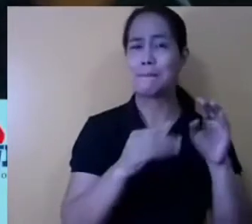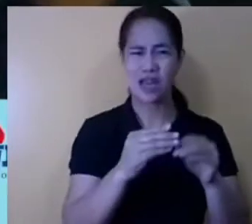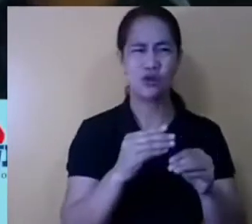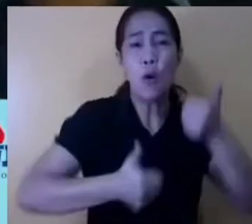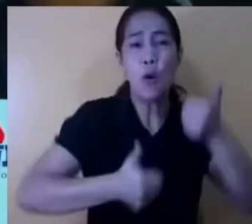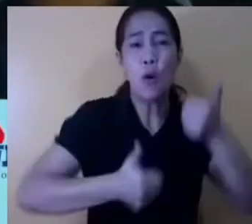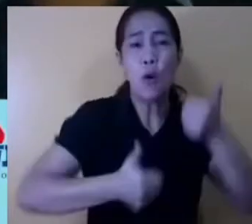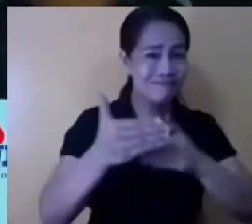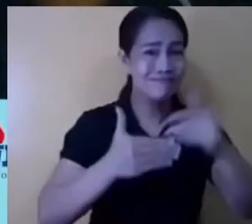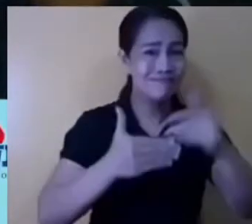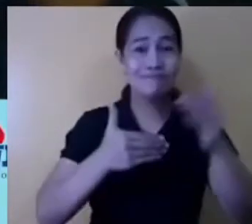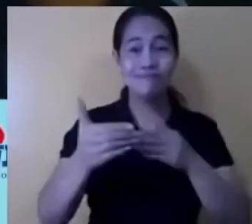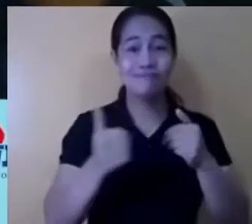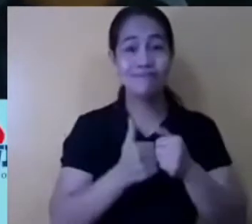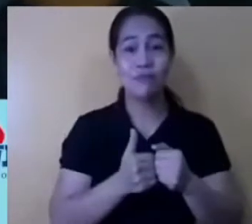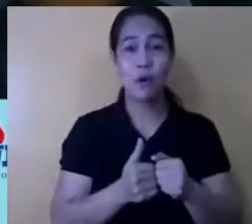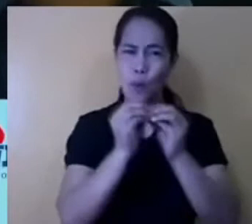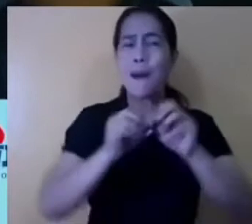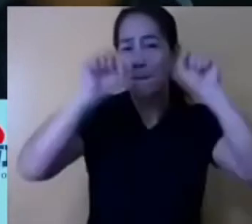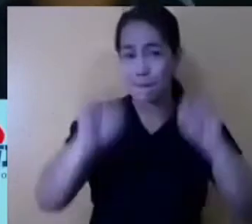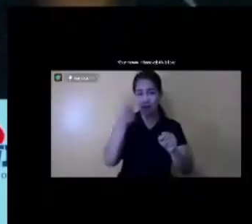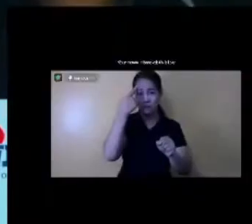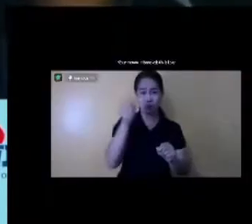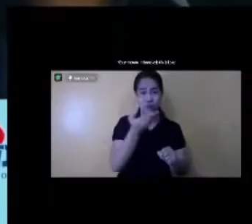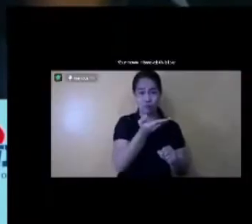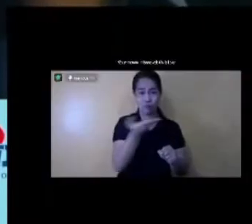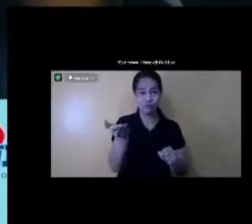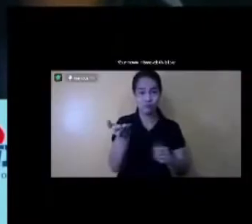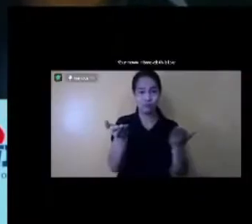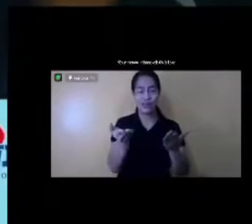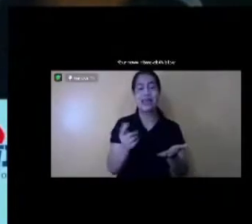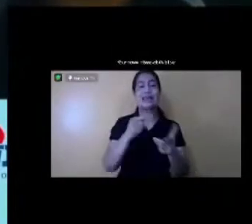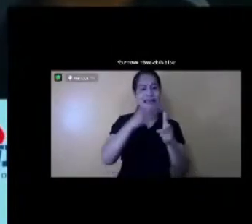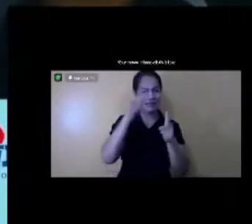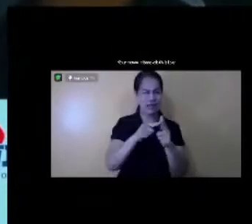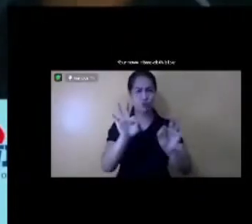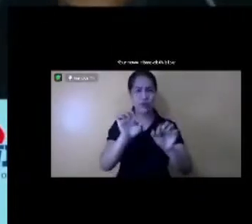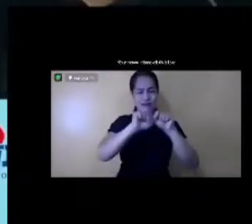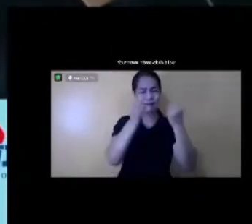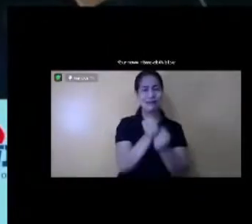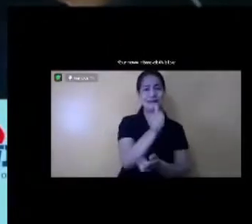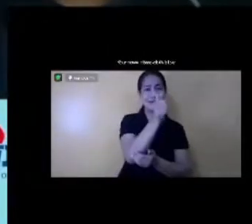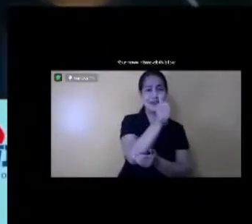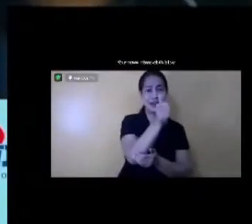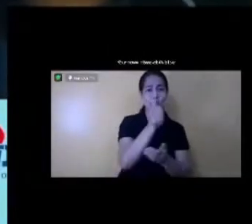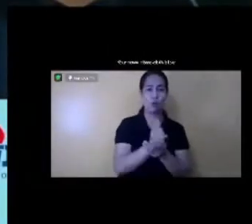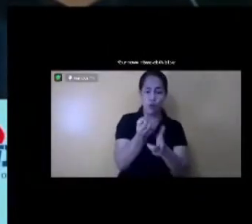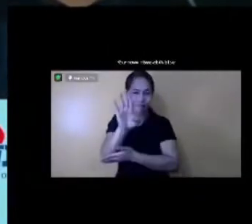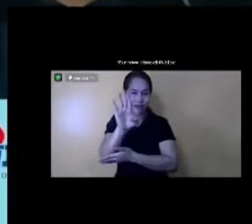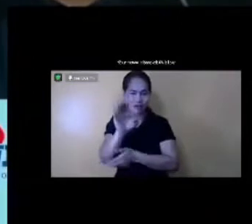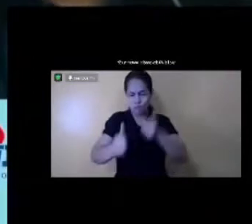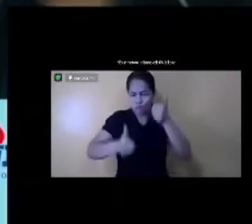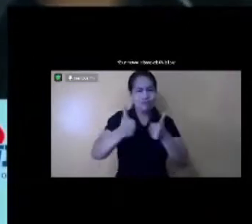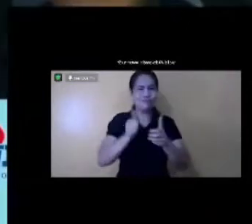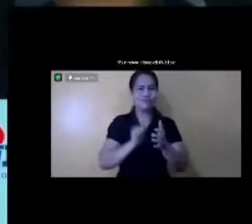whichever is more possible for you, then you choose either set A or set B.